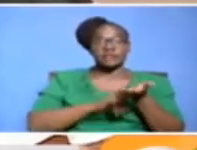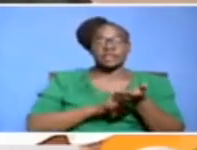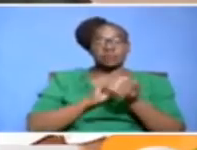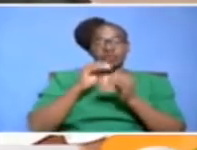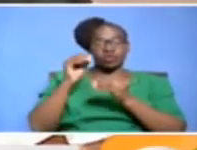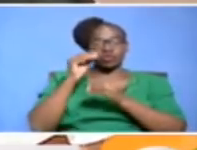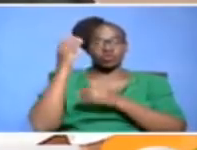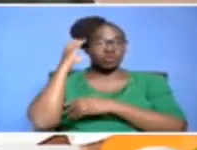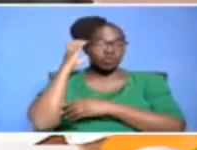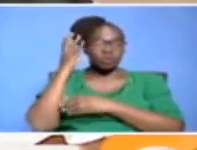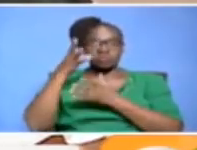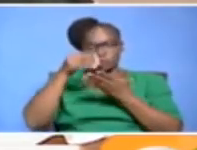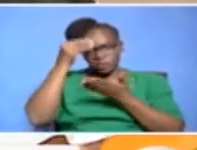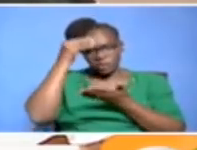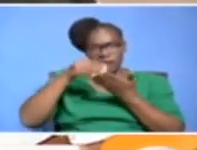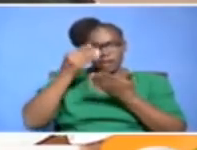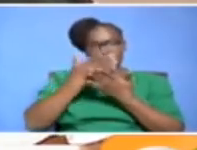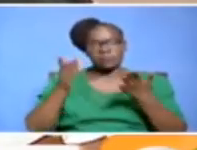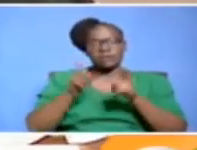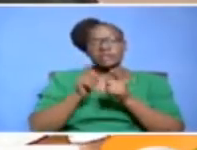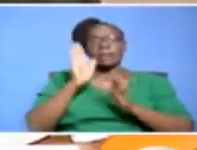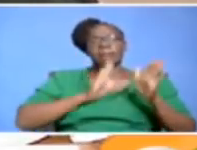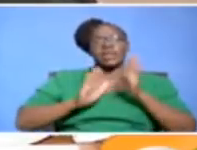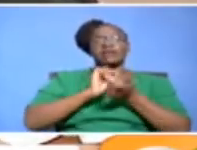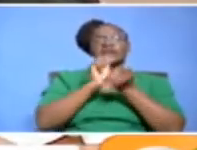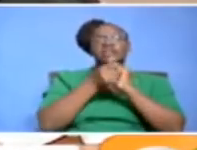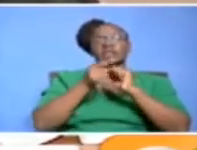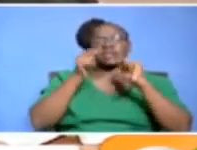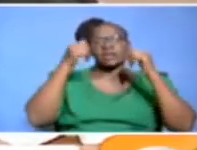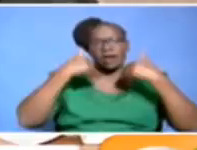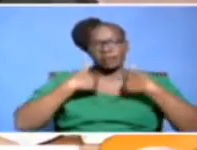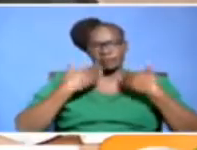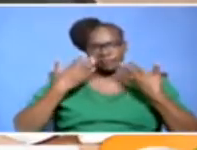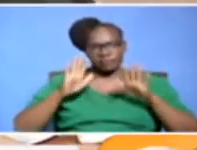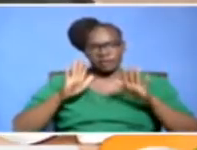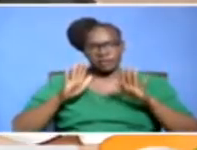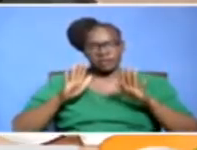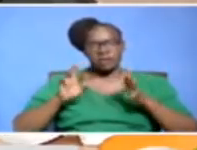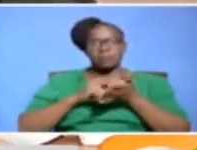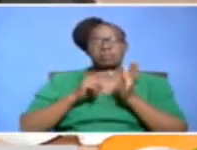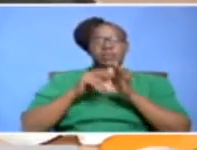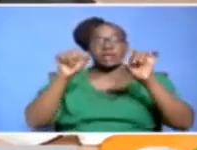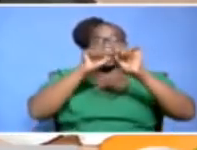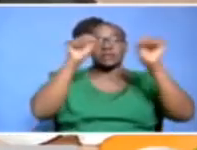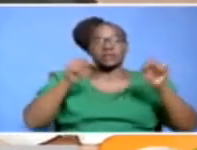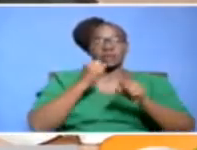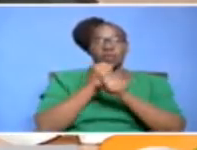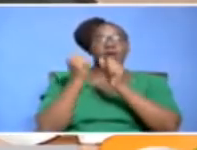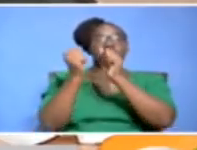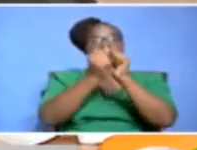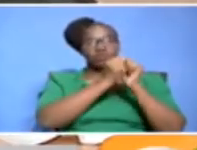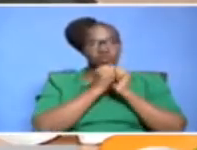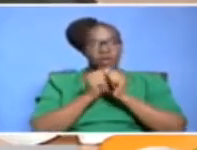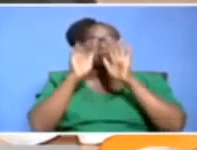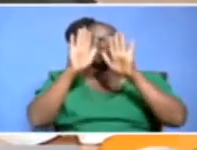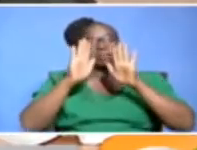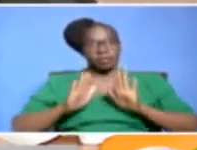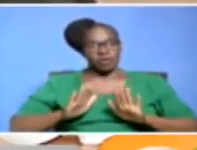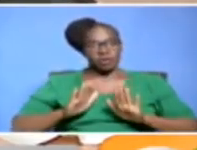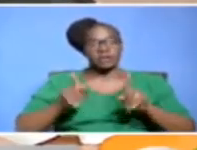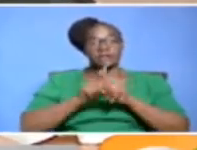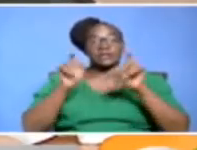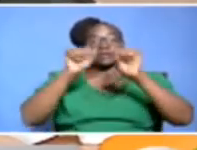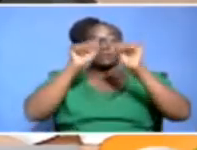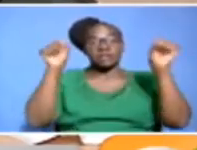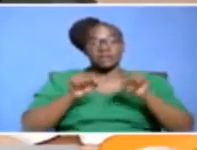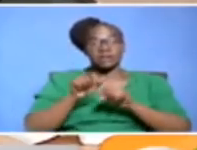school, they have learned something and they have changed their behavior. So it's more of the system working together. The system